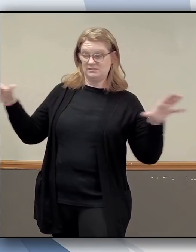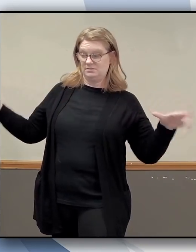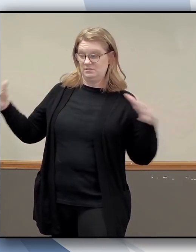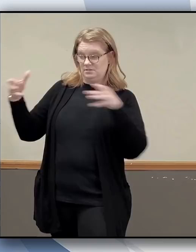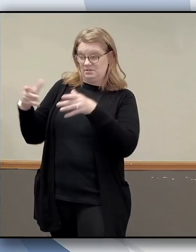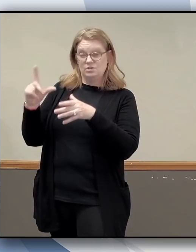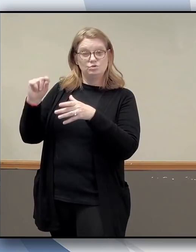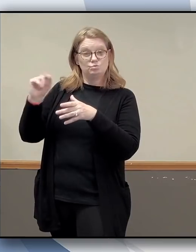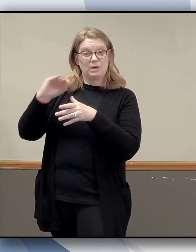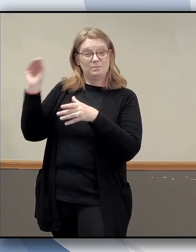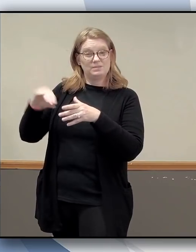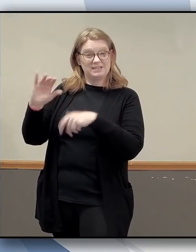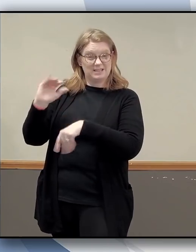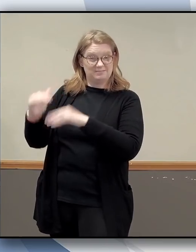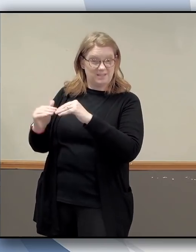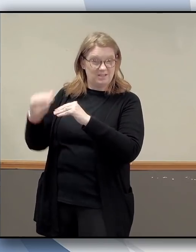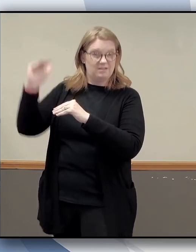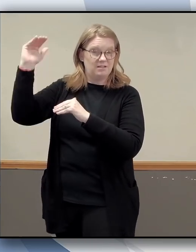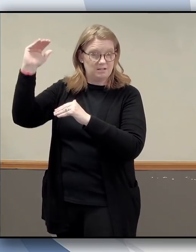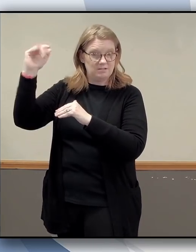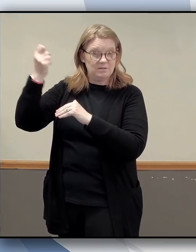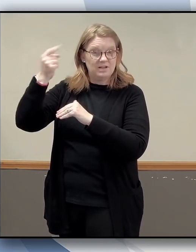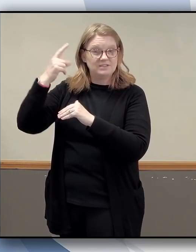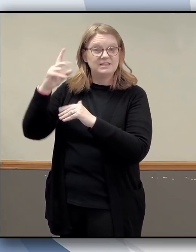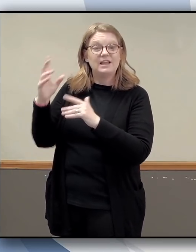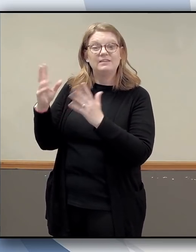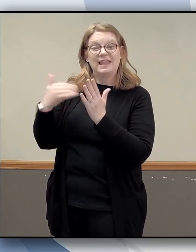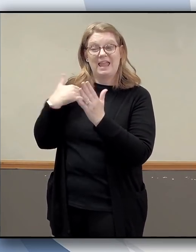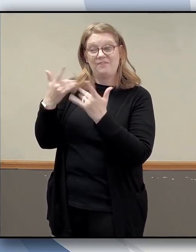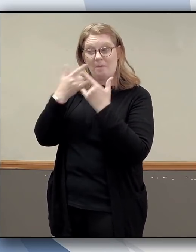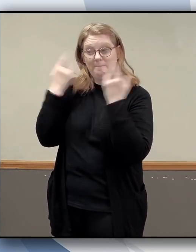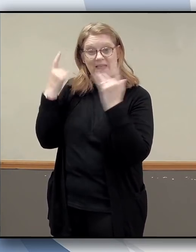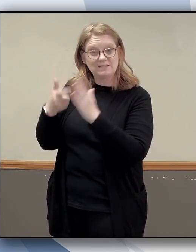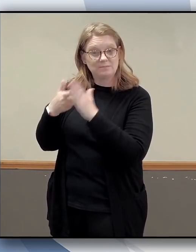mask mandates in, and we can know that a big stick is not a